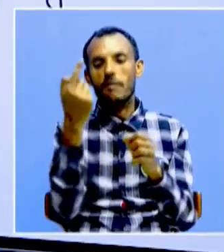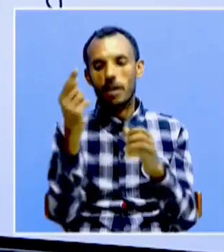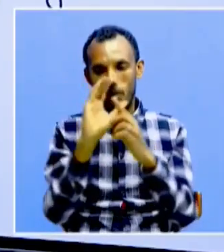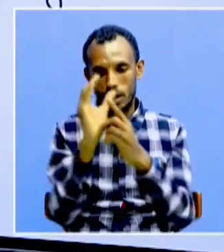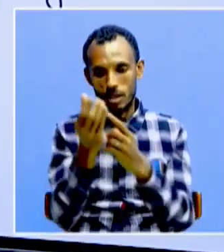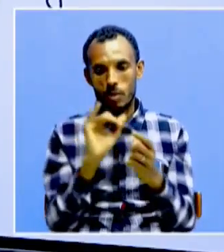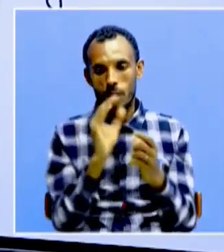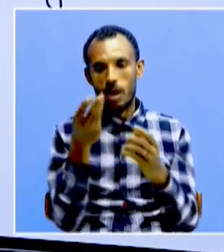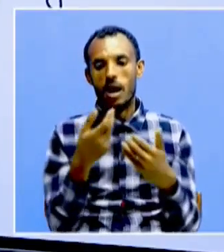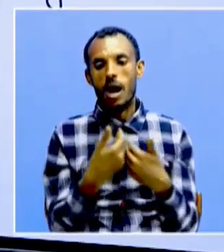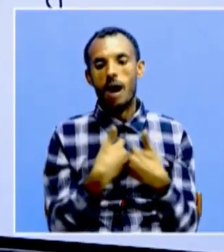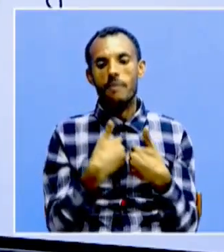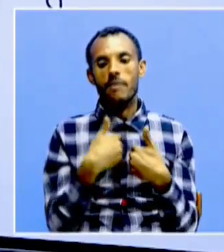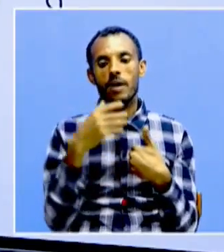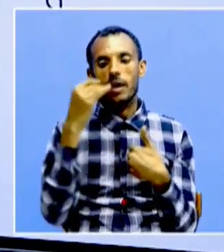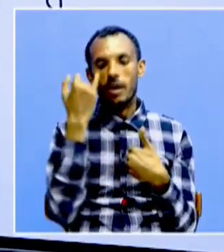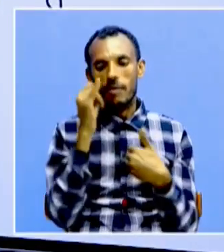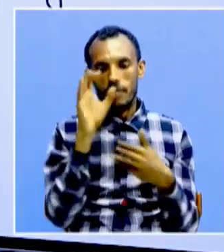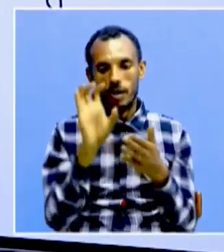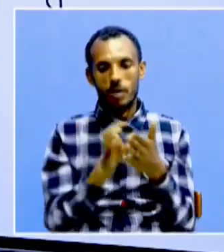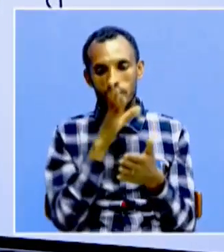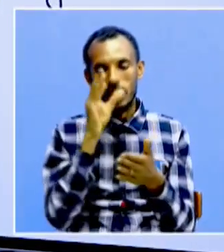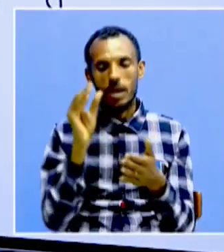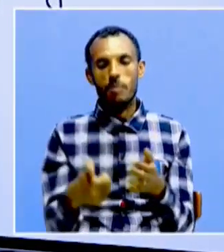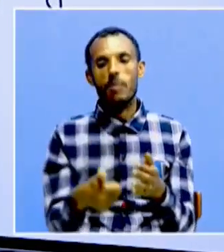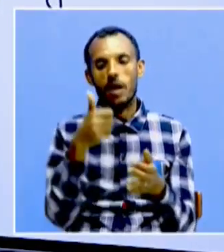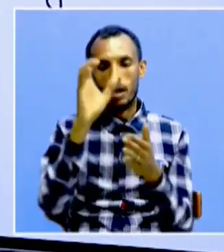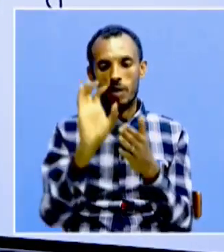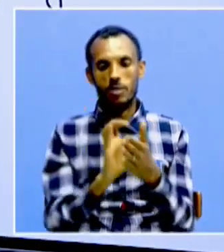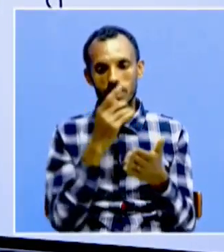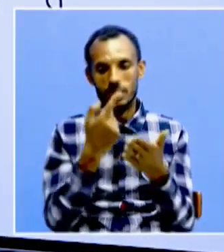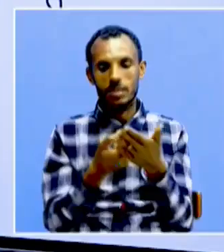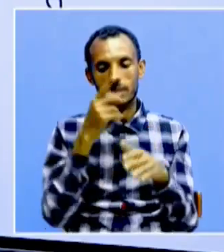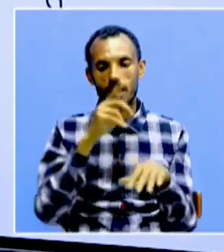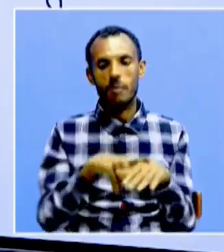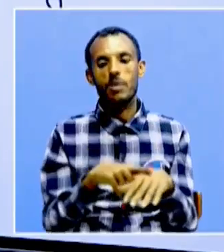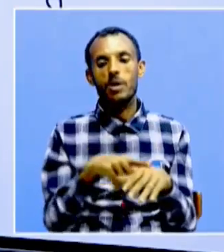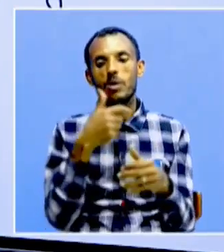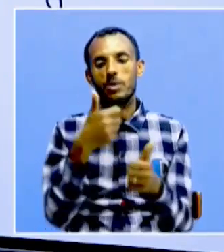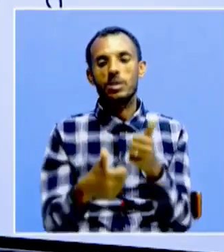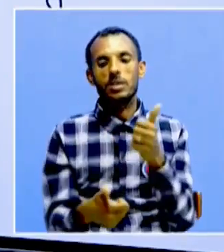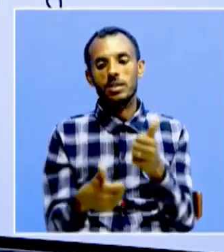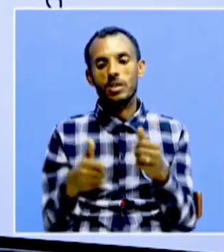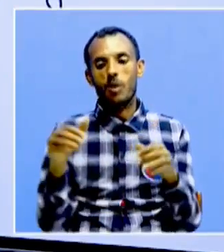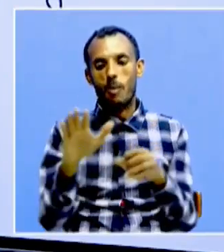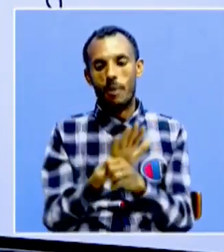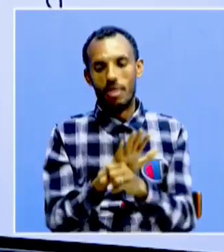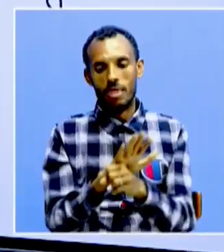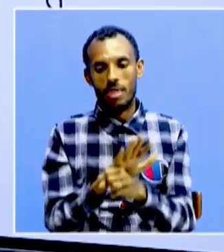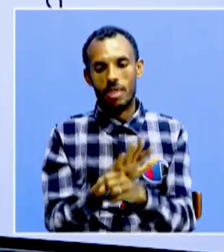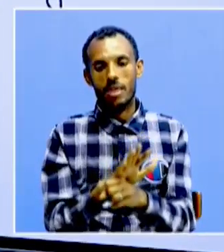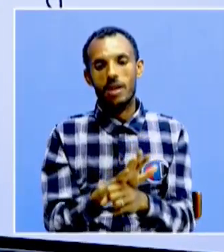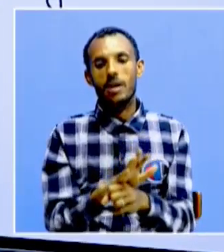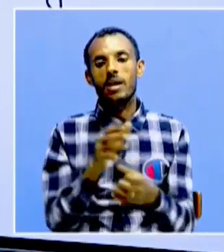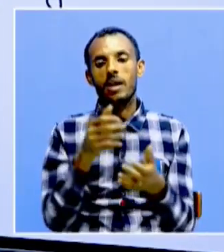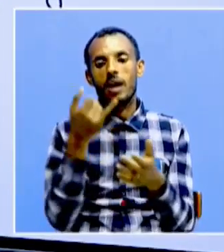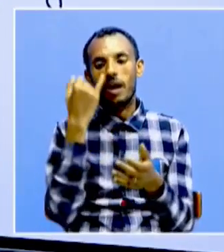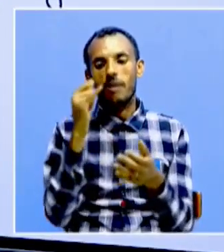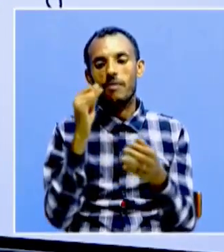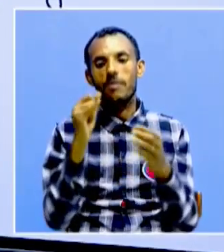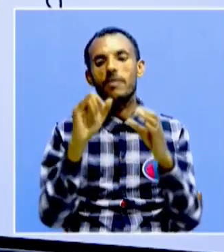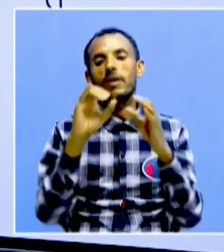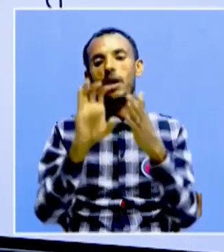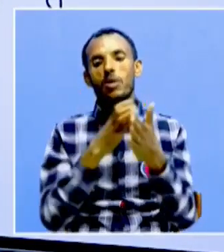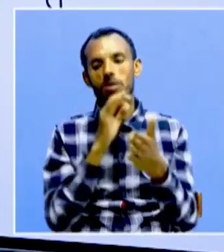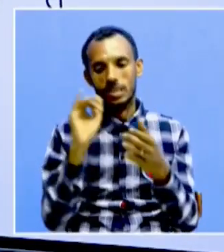what? If clause and main clause. This time, which one is complete here? Yes, it is the if clause. If